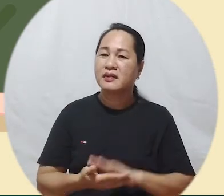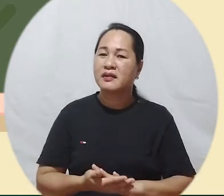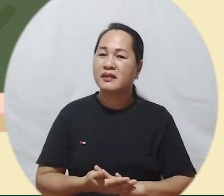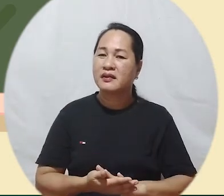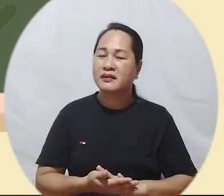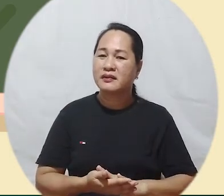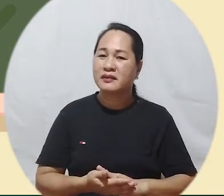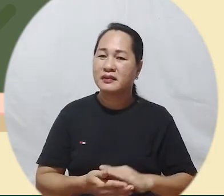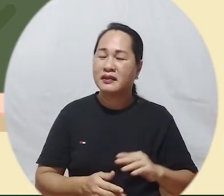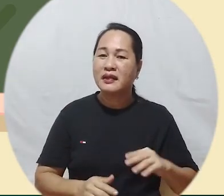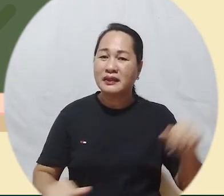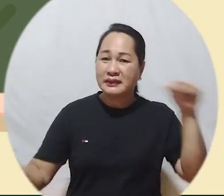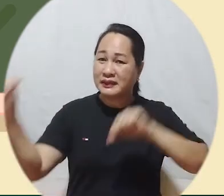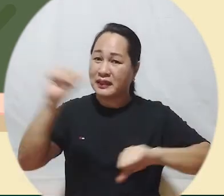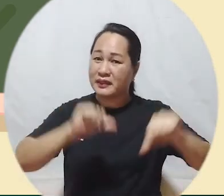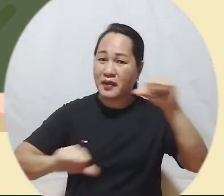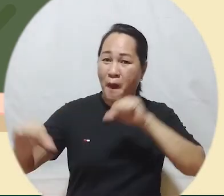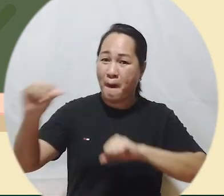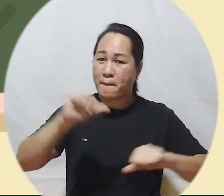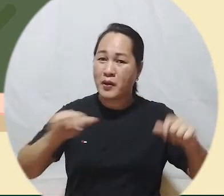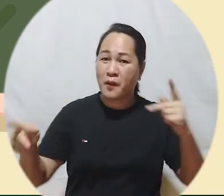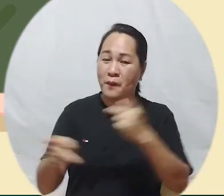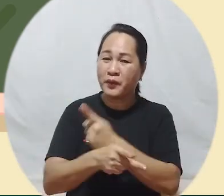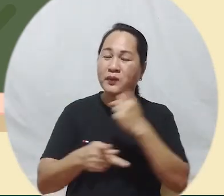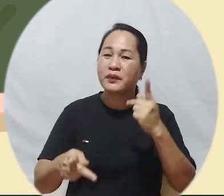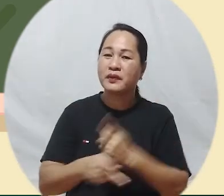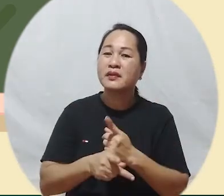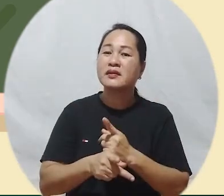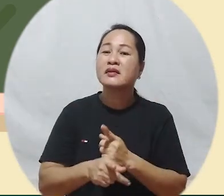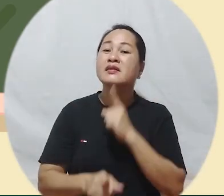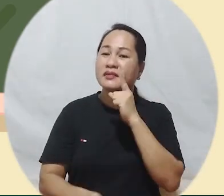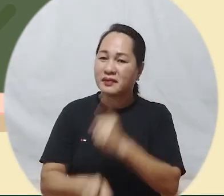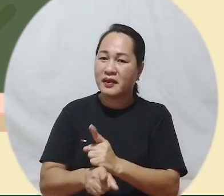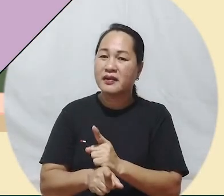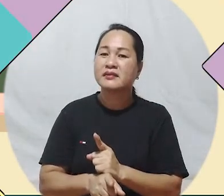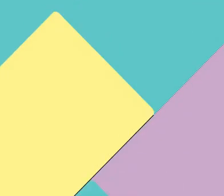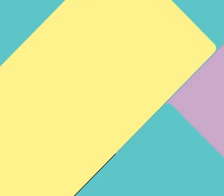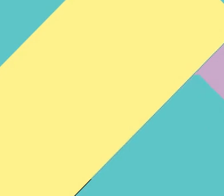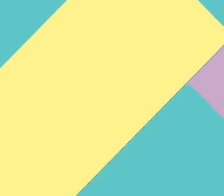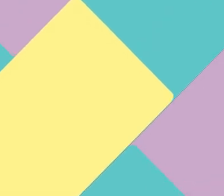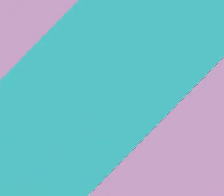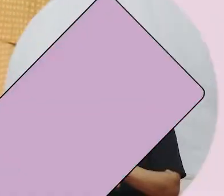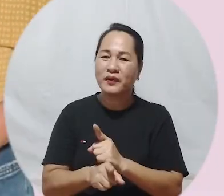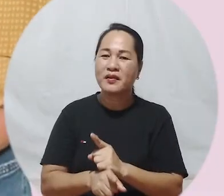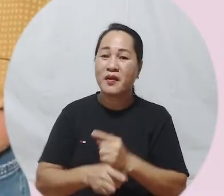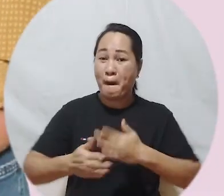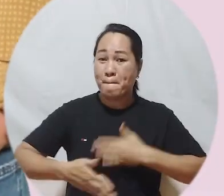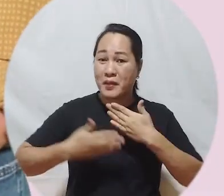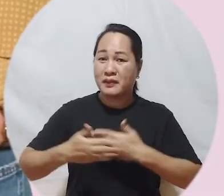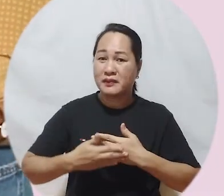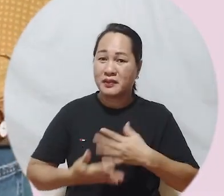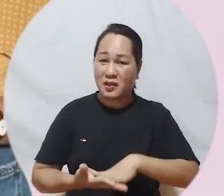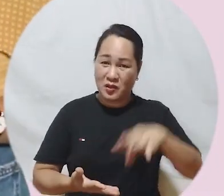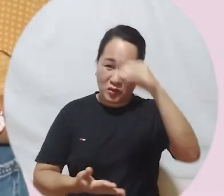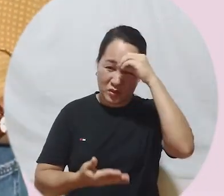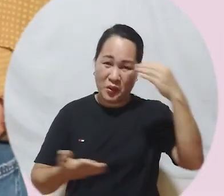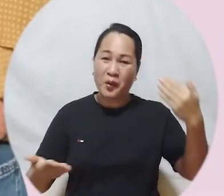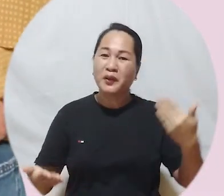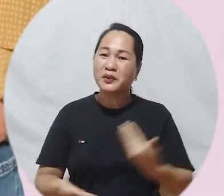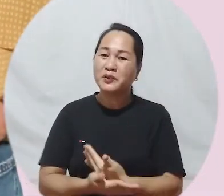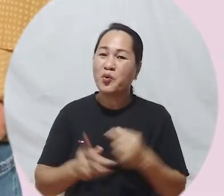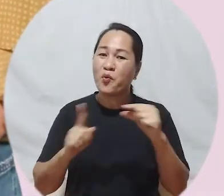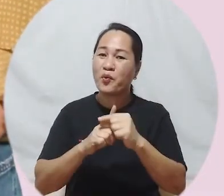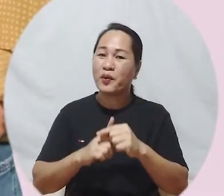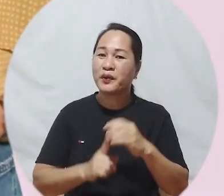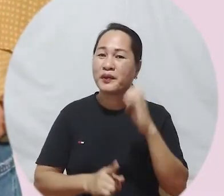and even scientific procedures that must be accurate and factual. It's fun to learn new words every day,